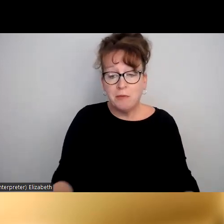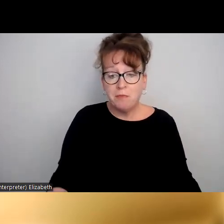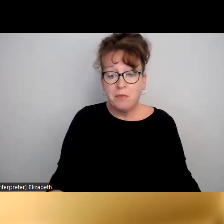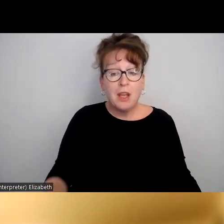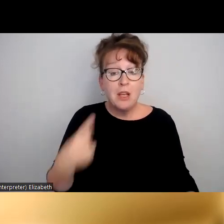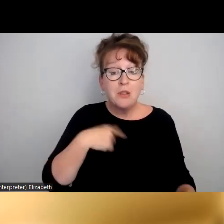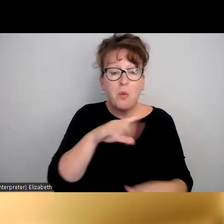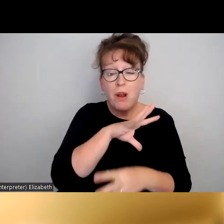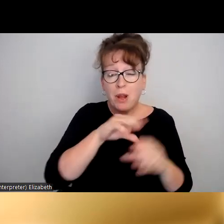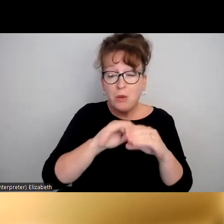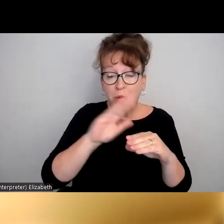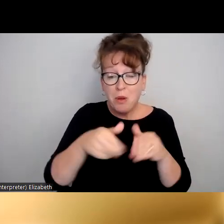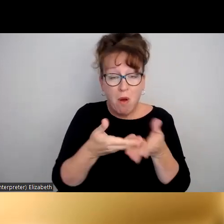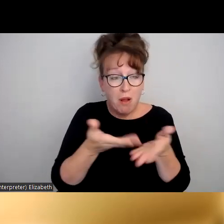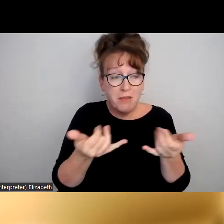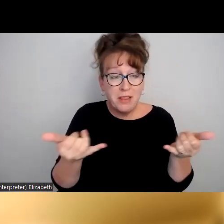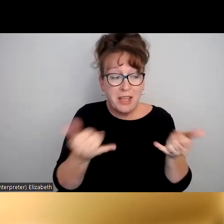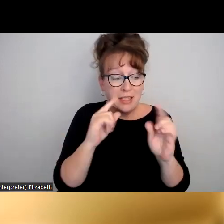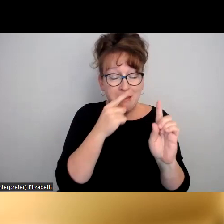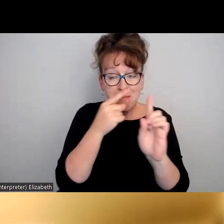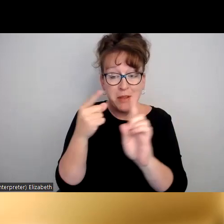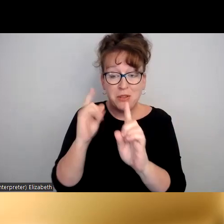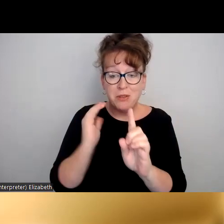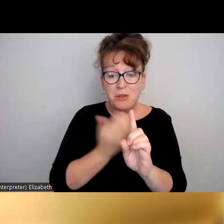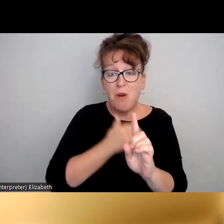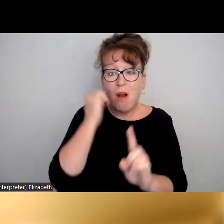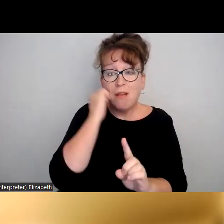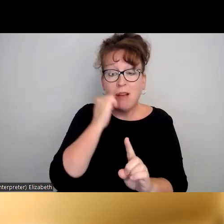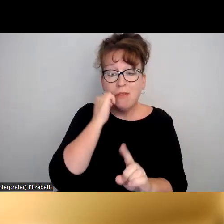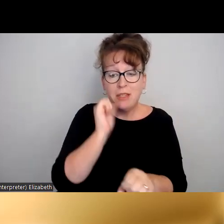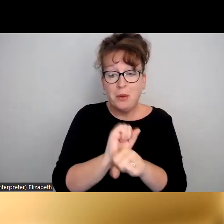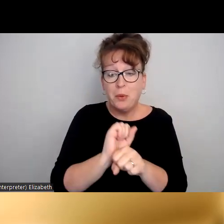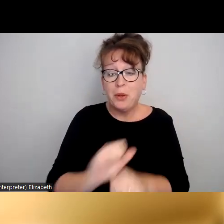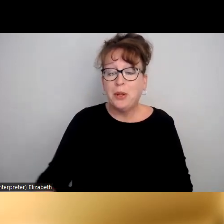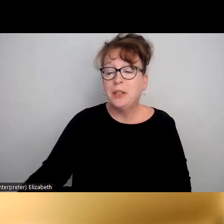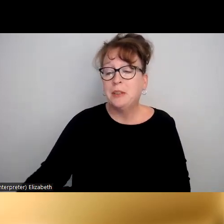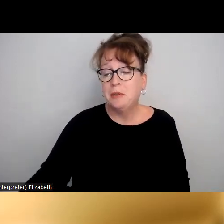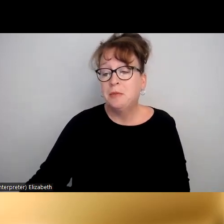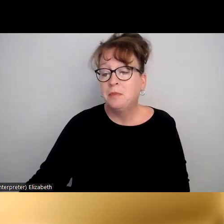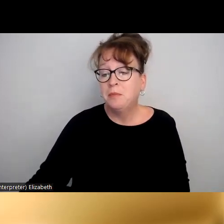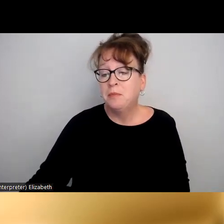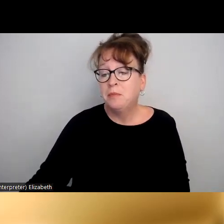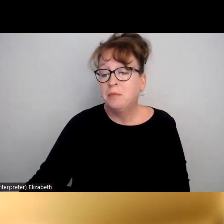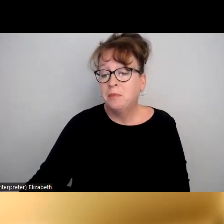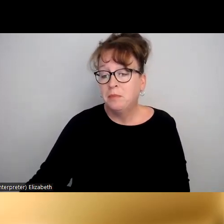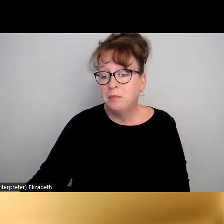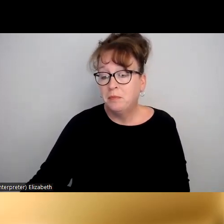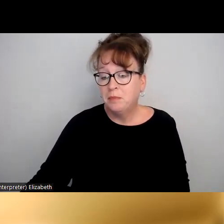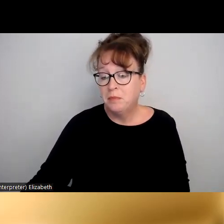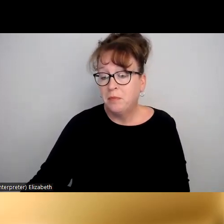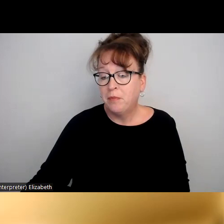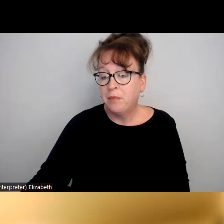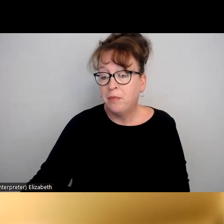all of these missions into our daily work. So I want to introduce Commissioner Rubin. We're going to walk through some